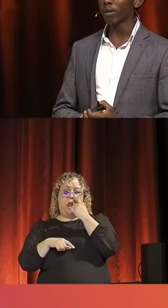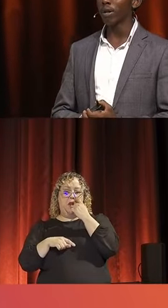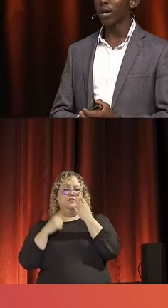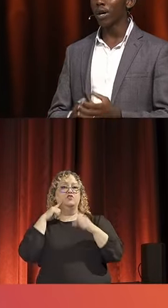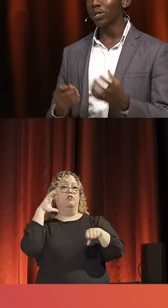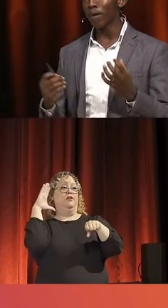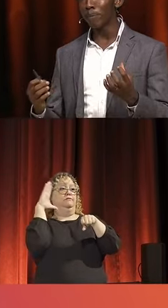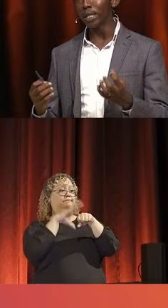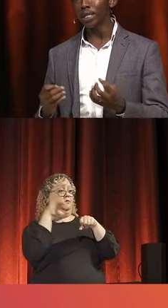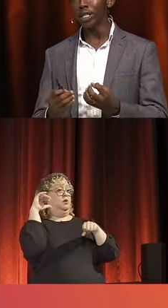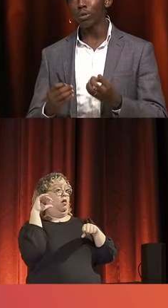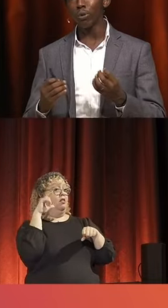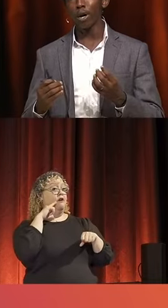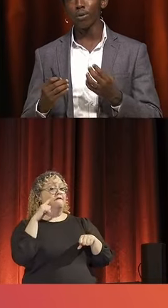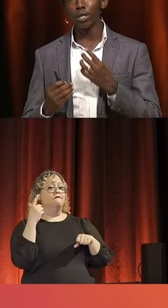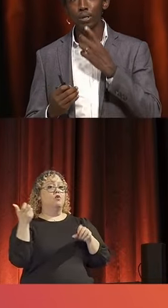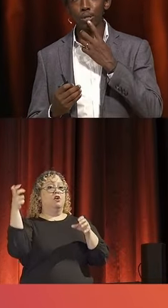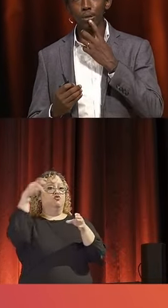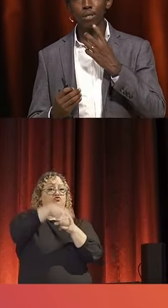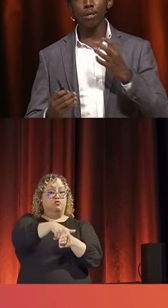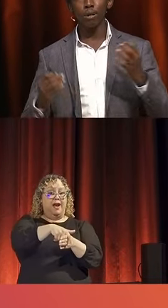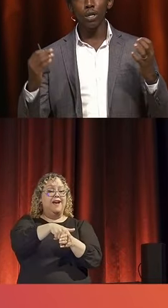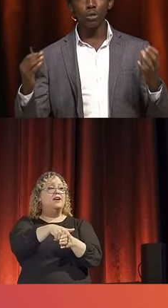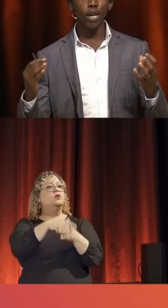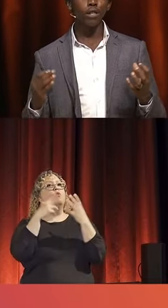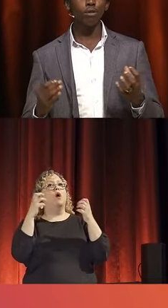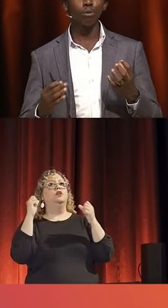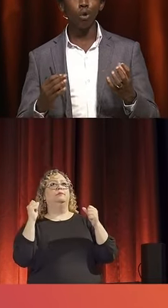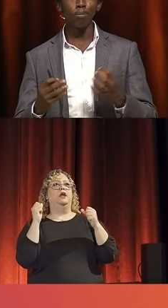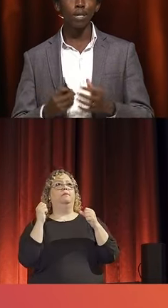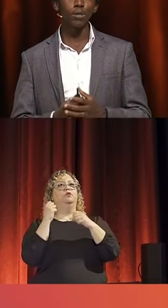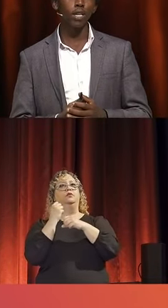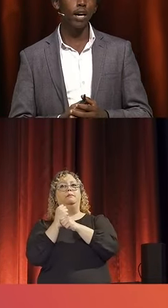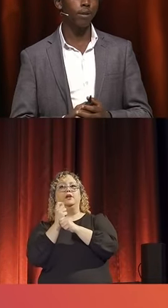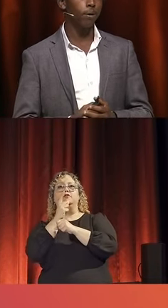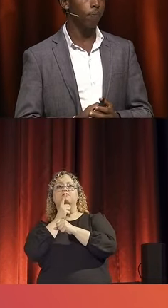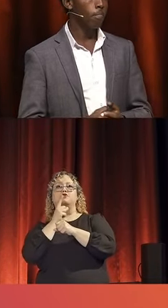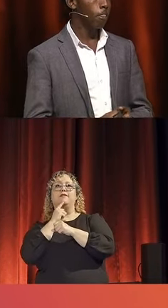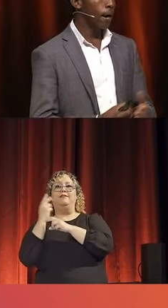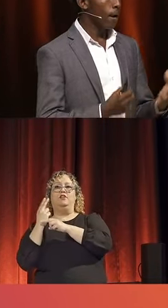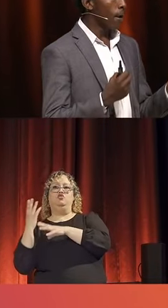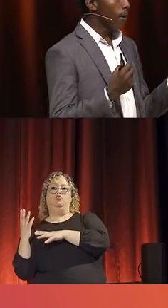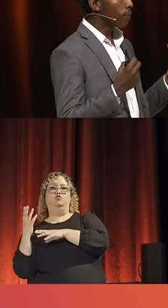application is the ability to route users together from one place to the other.